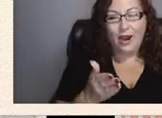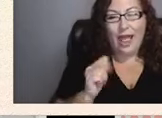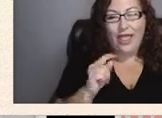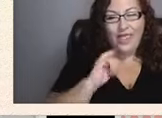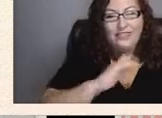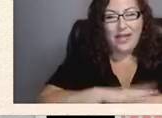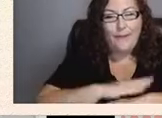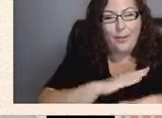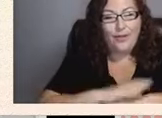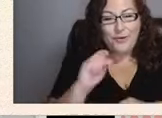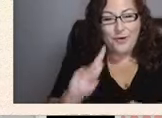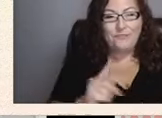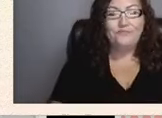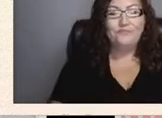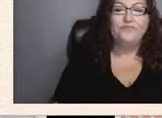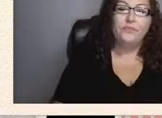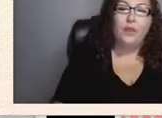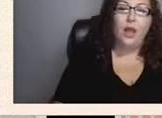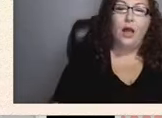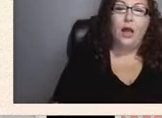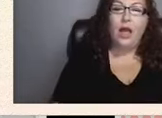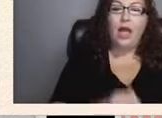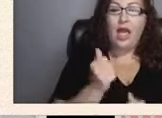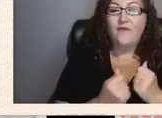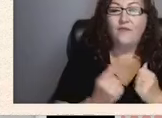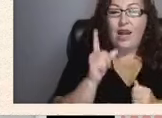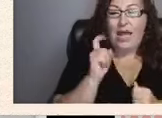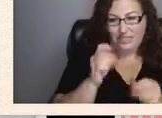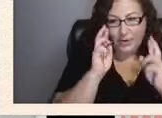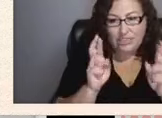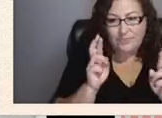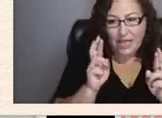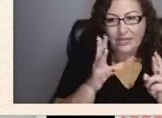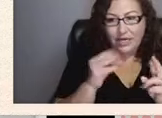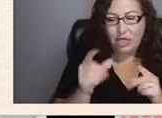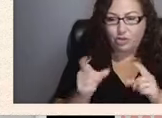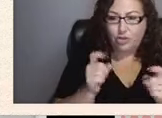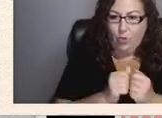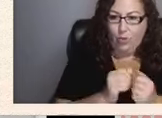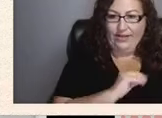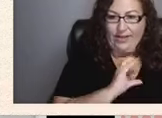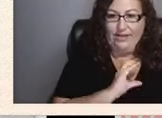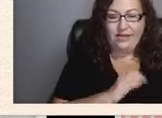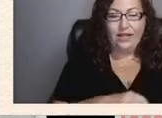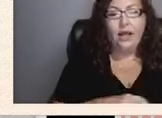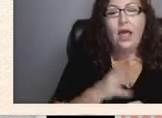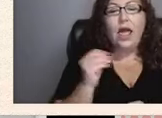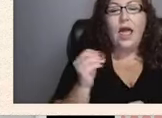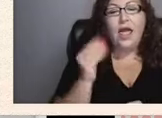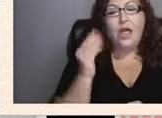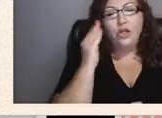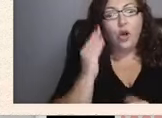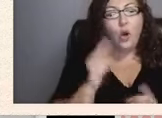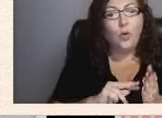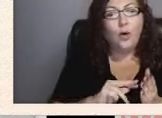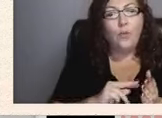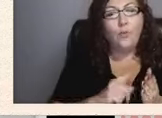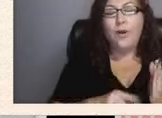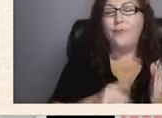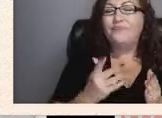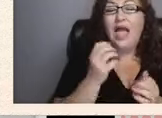Okay. That everybody has to be respected and treated with dignity. And you know what? Every